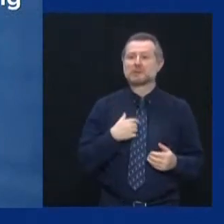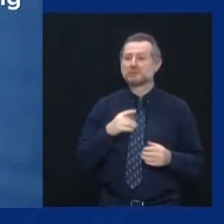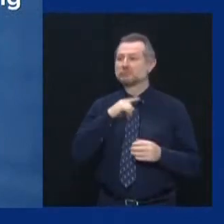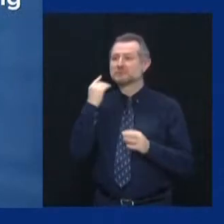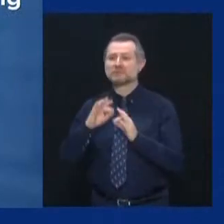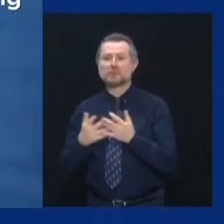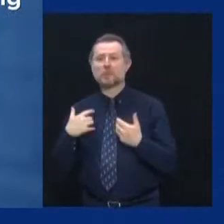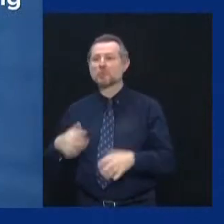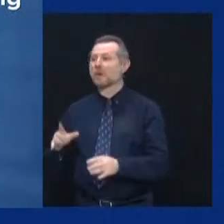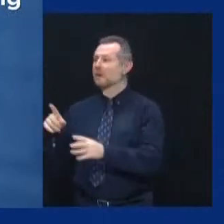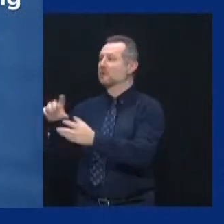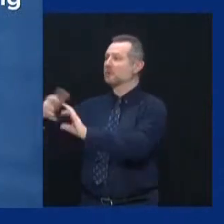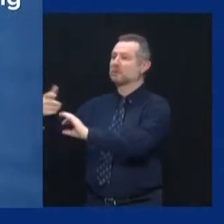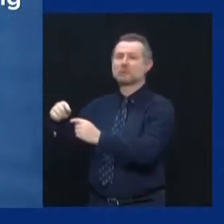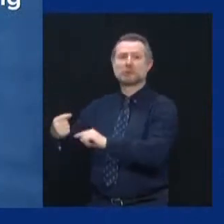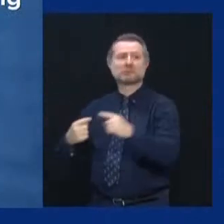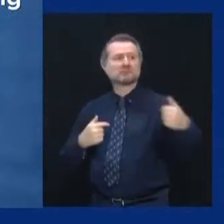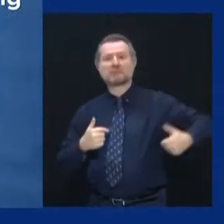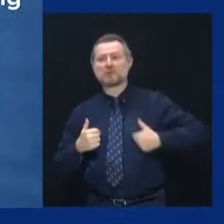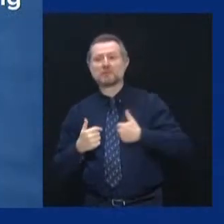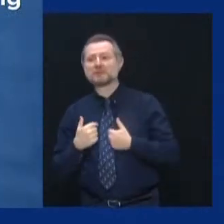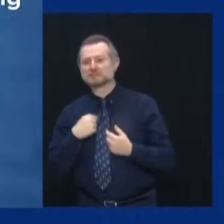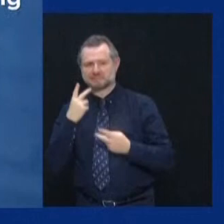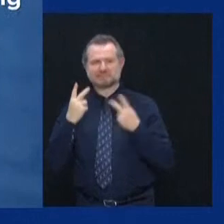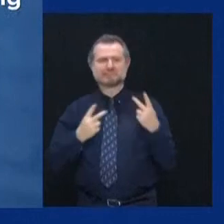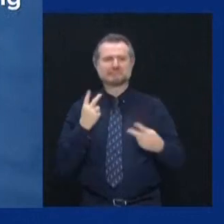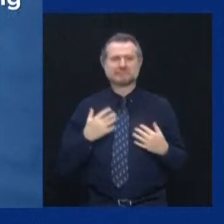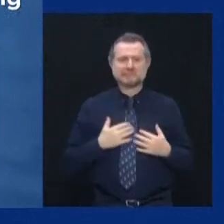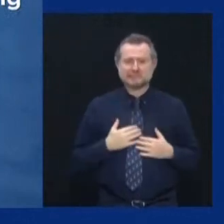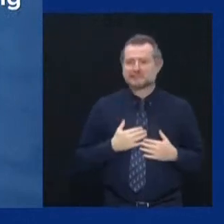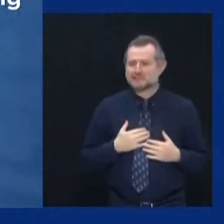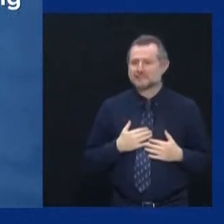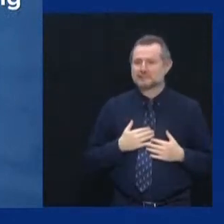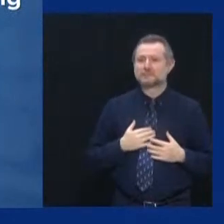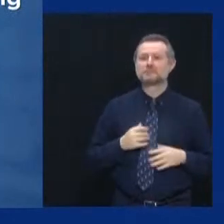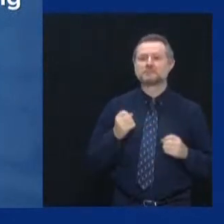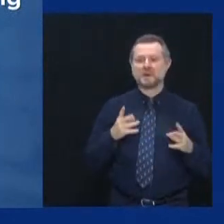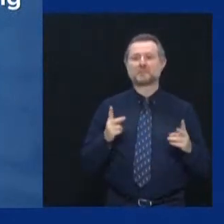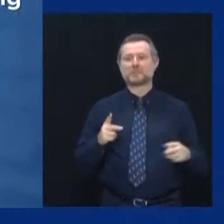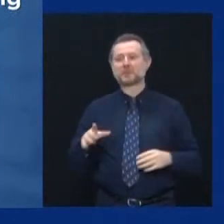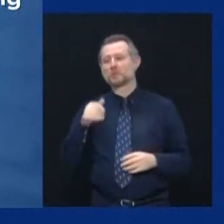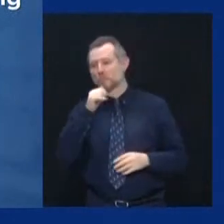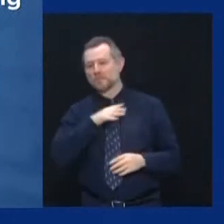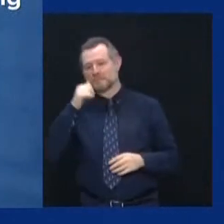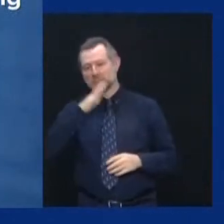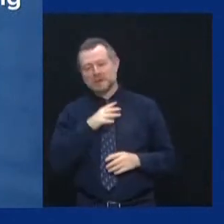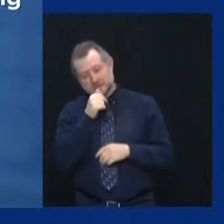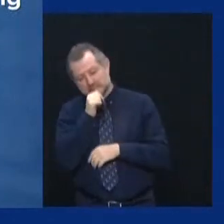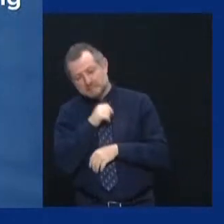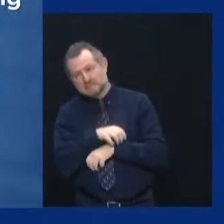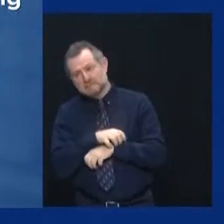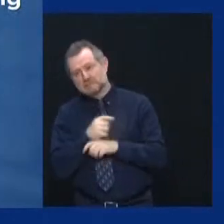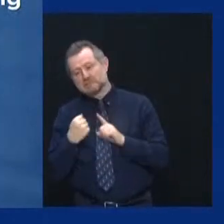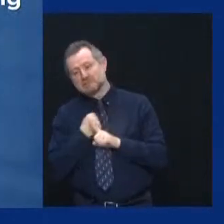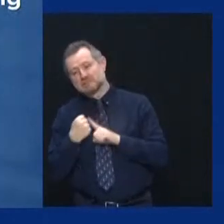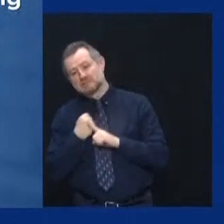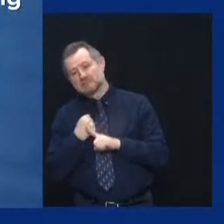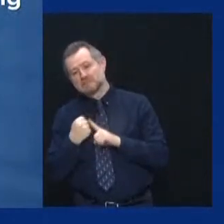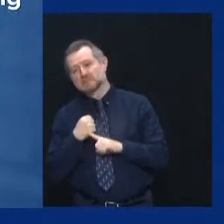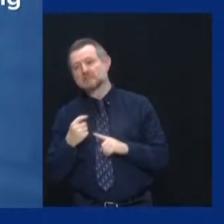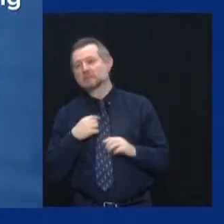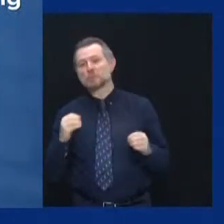that trouble. Too many people stay in the house because they don't have an alternative. That has to